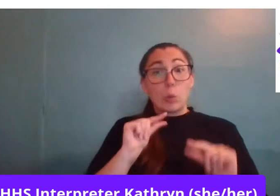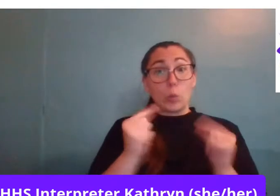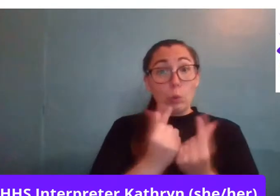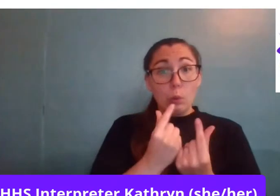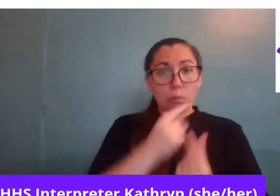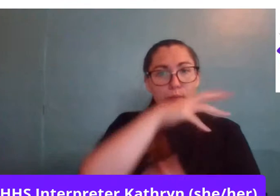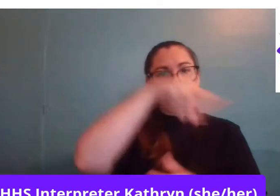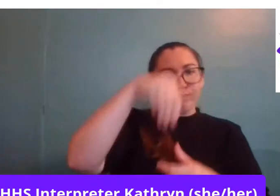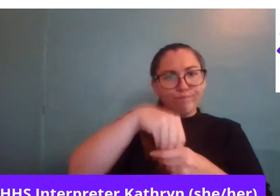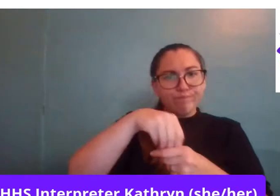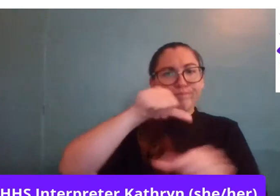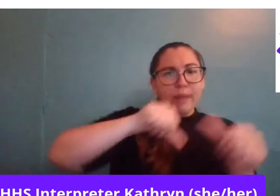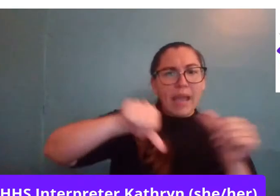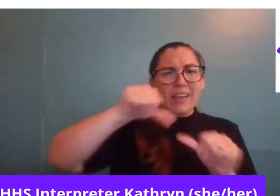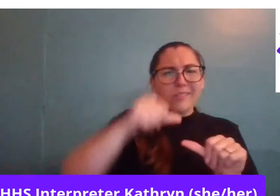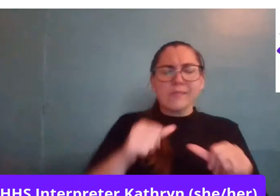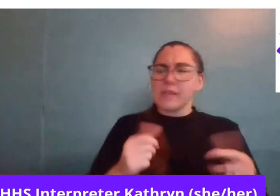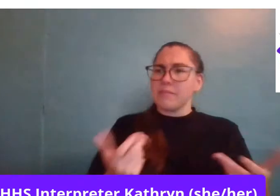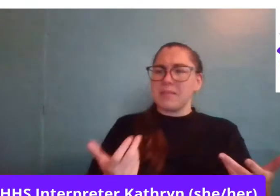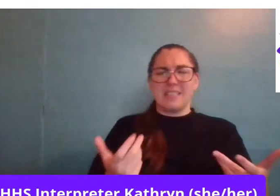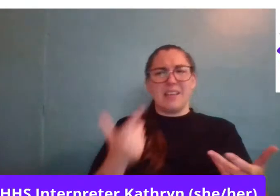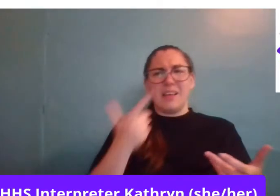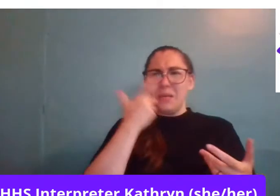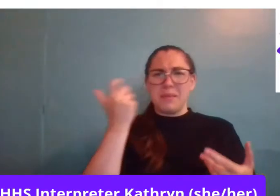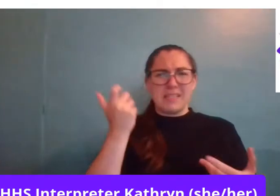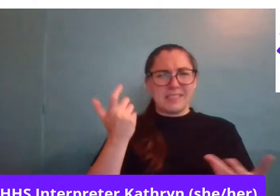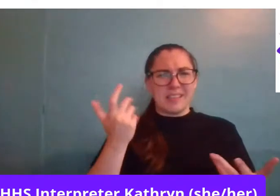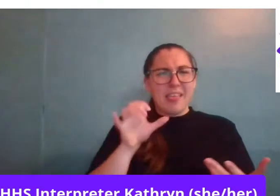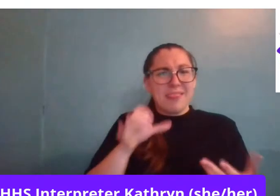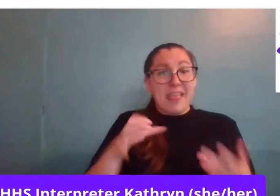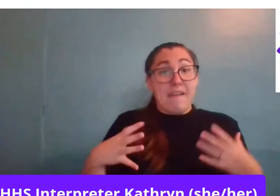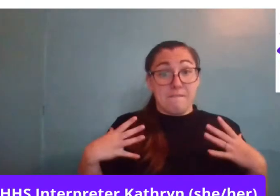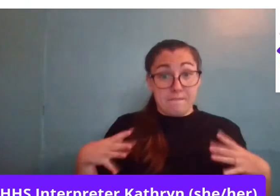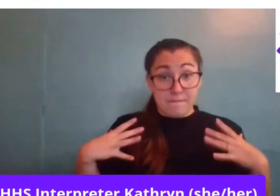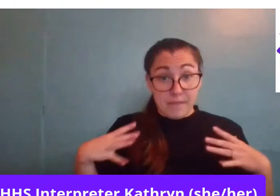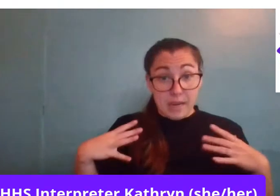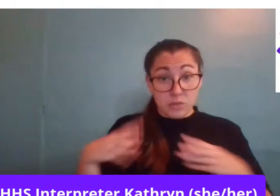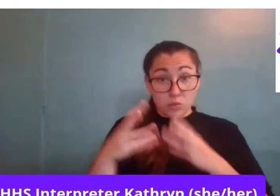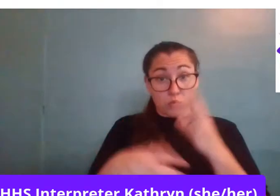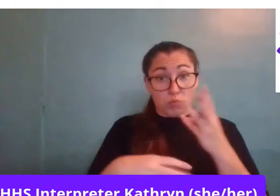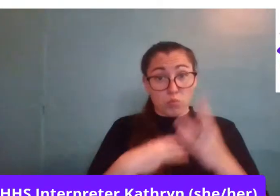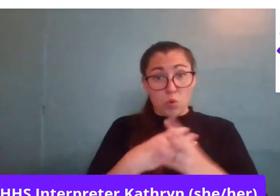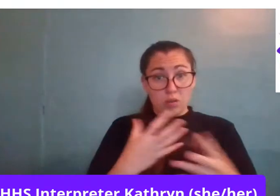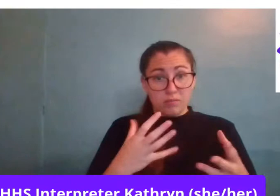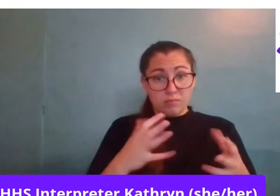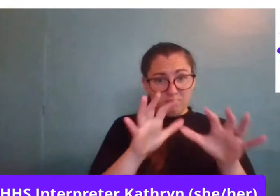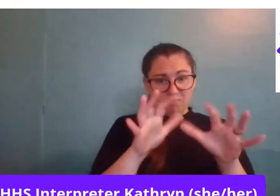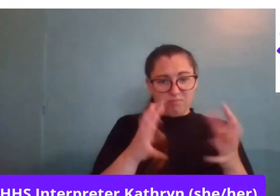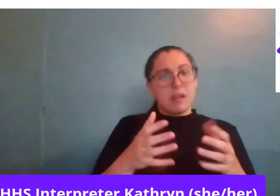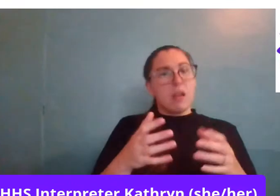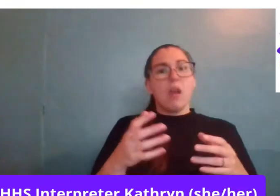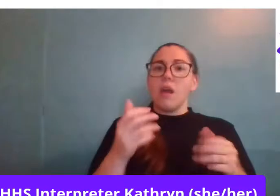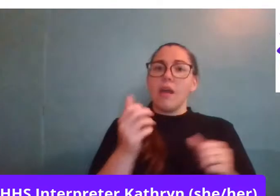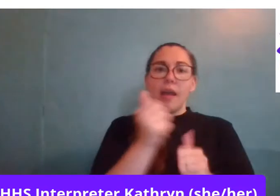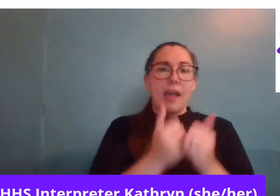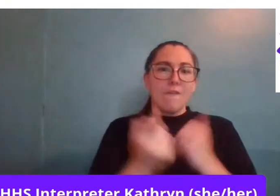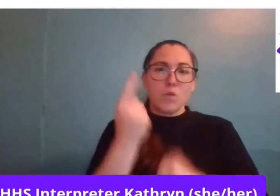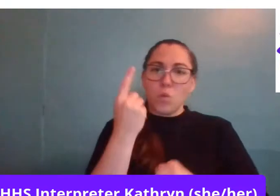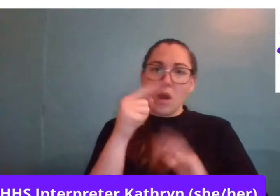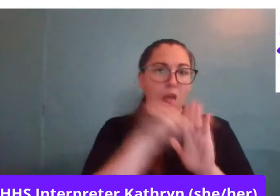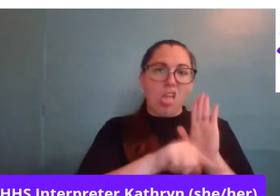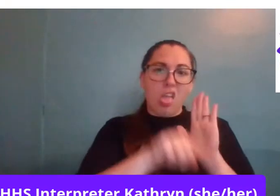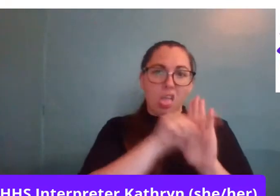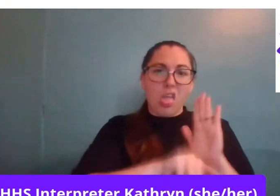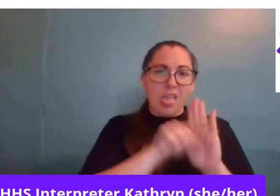only imagine in the fashion world, everybody's a critic except me, because I don't know